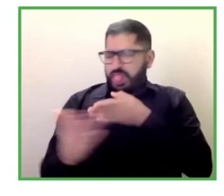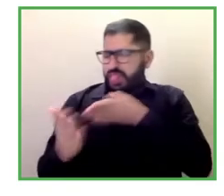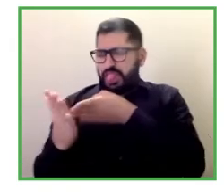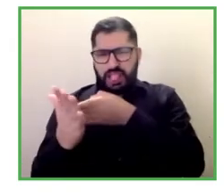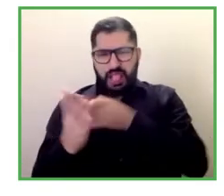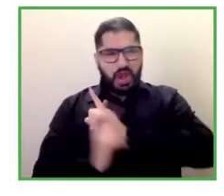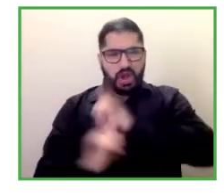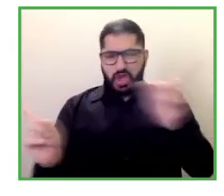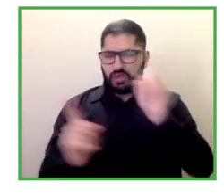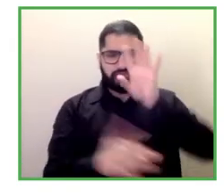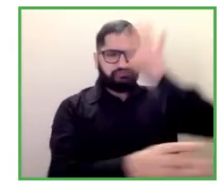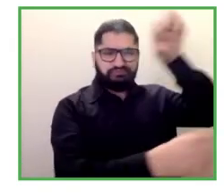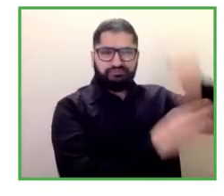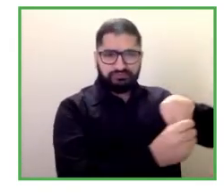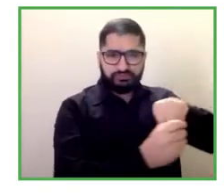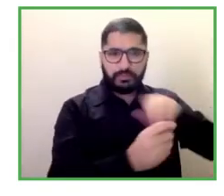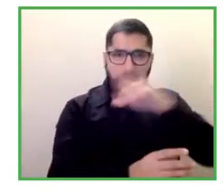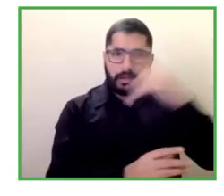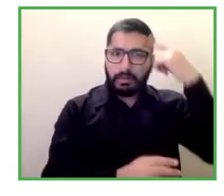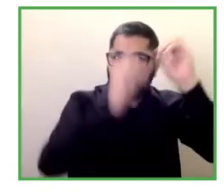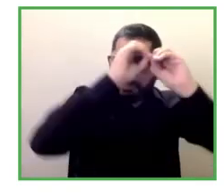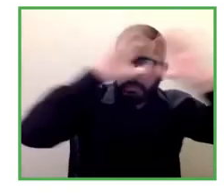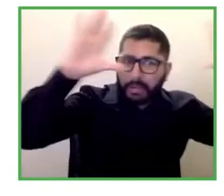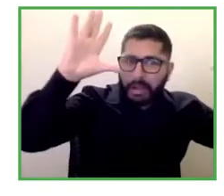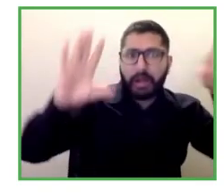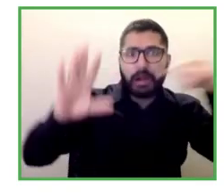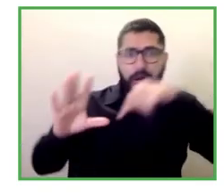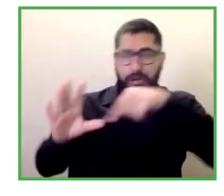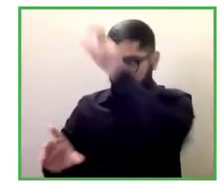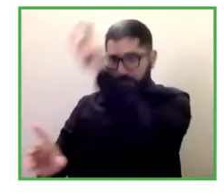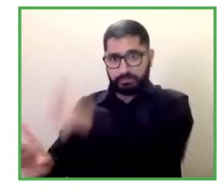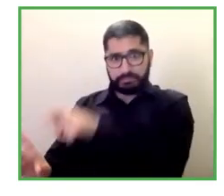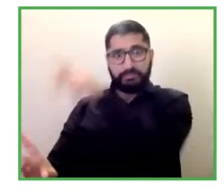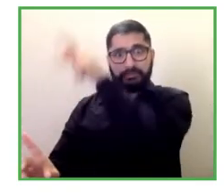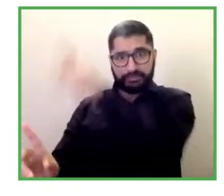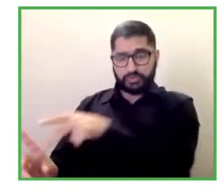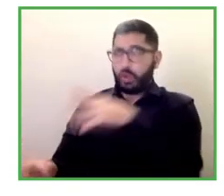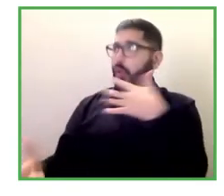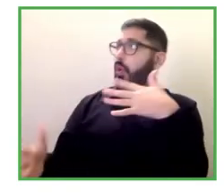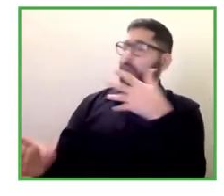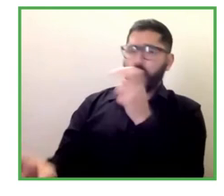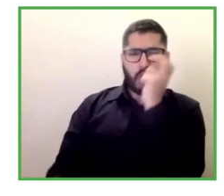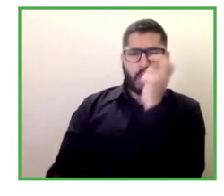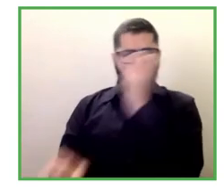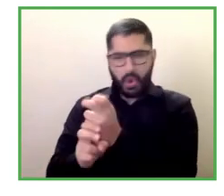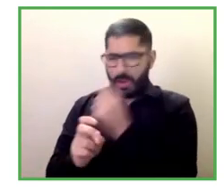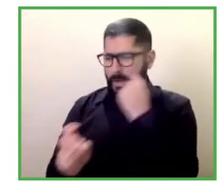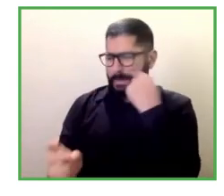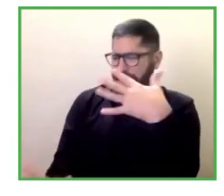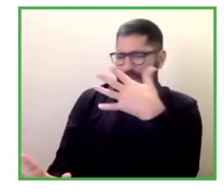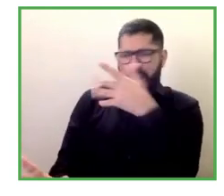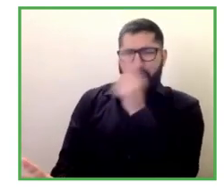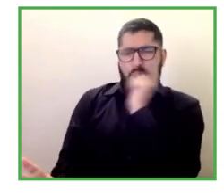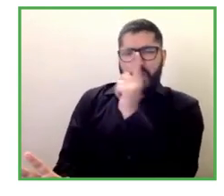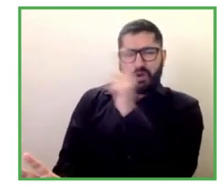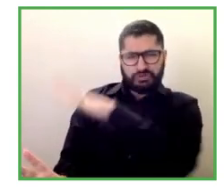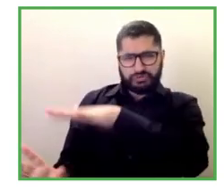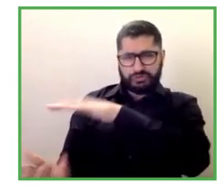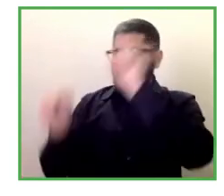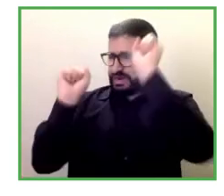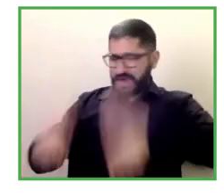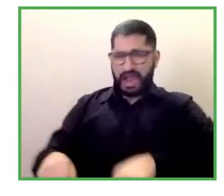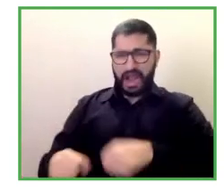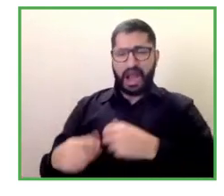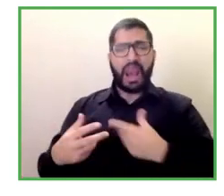these are dangerous people and therefore may create these